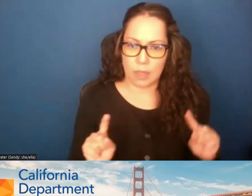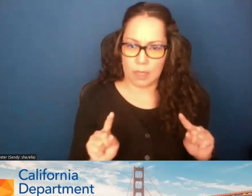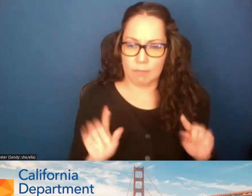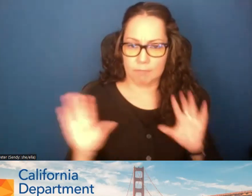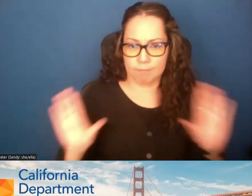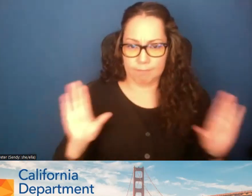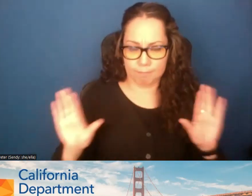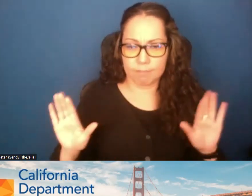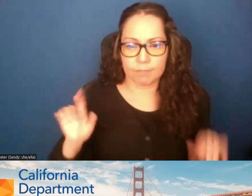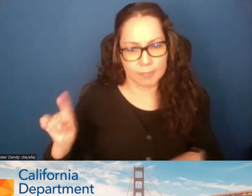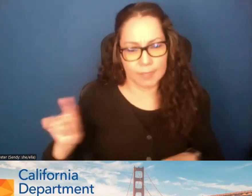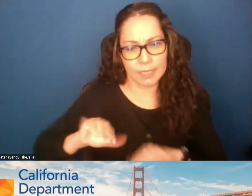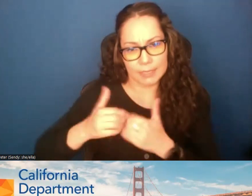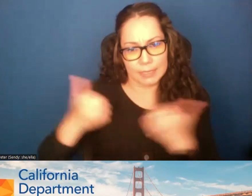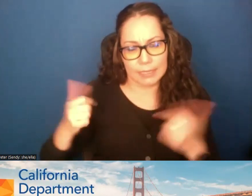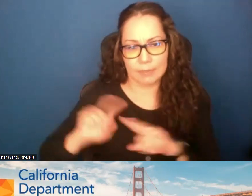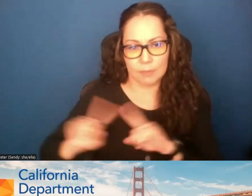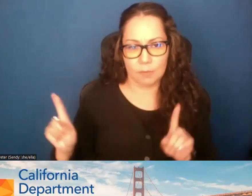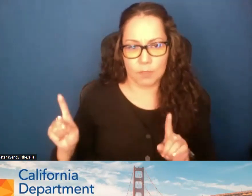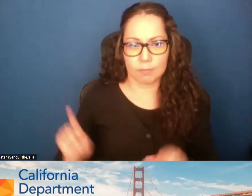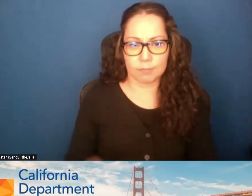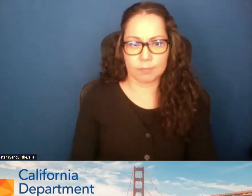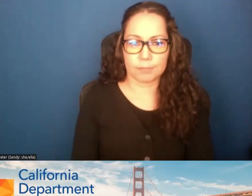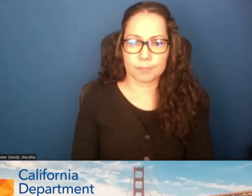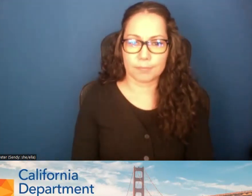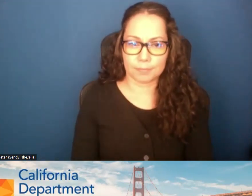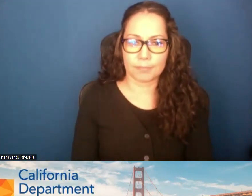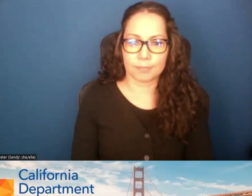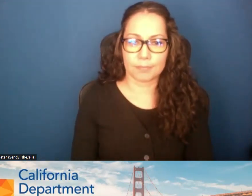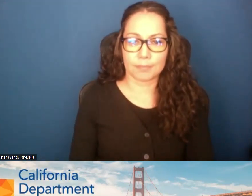with a different convening. Okay, next slide.